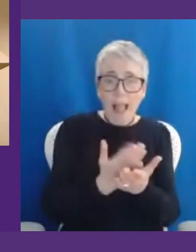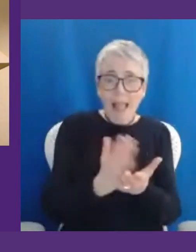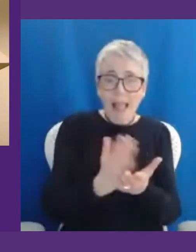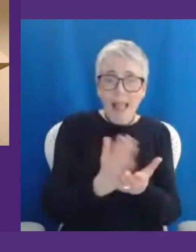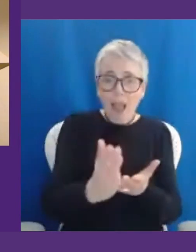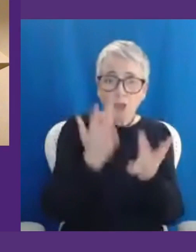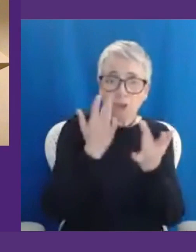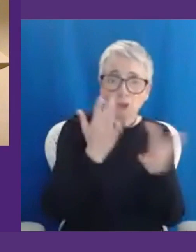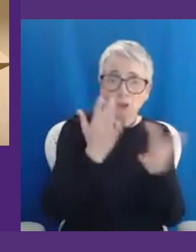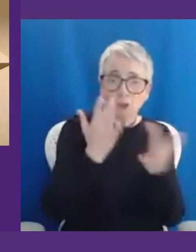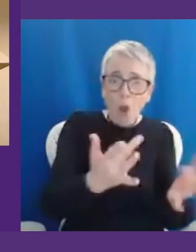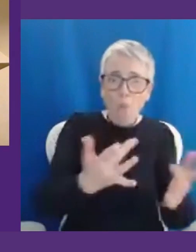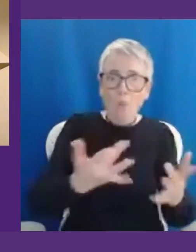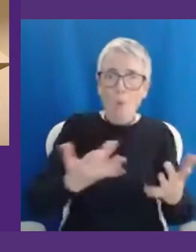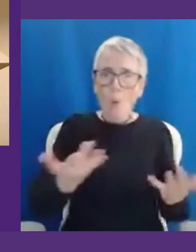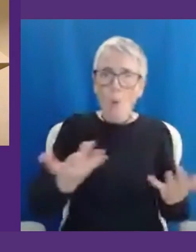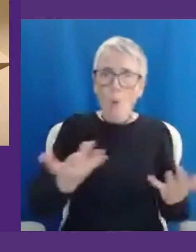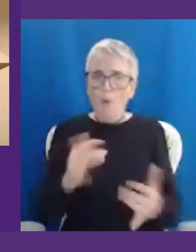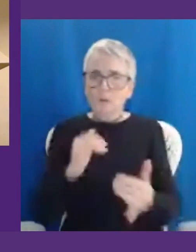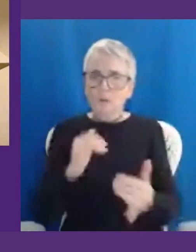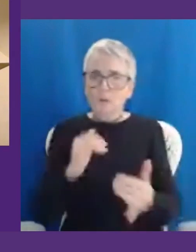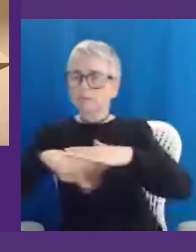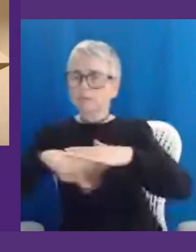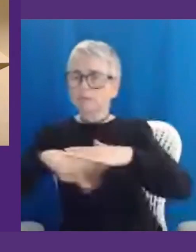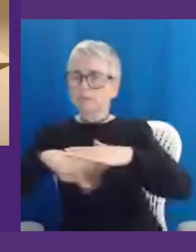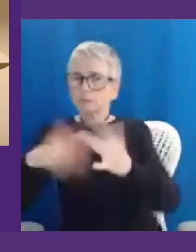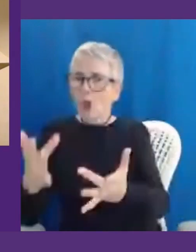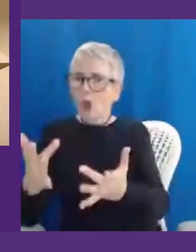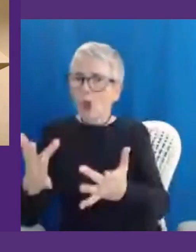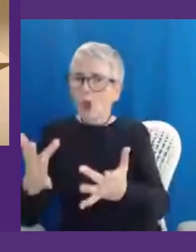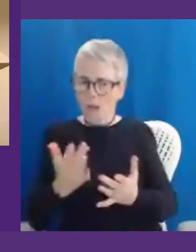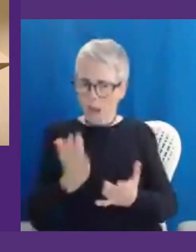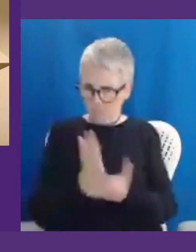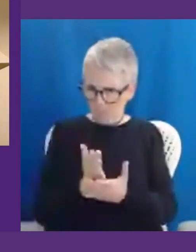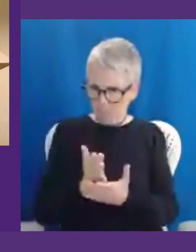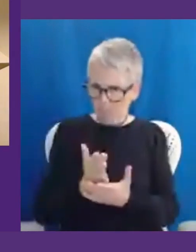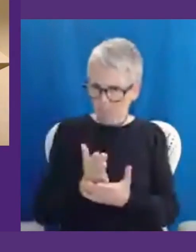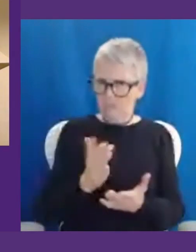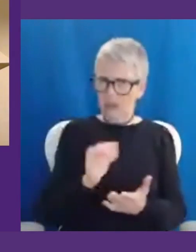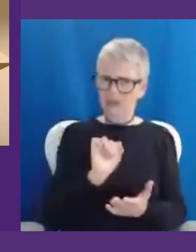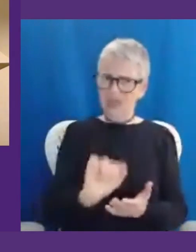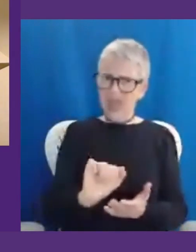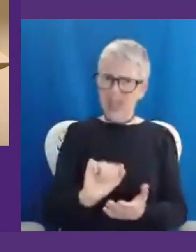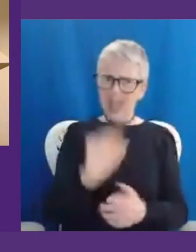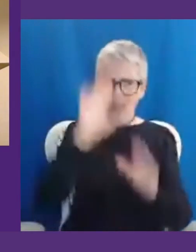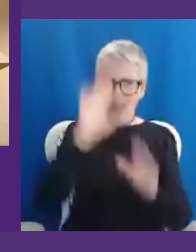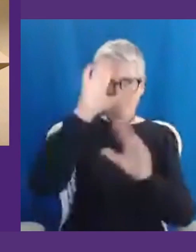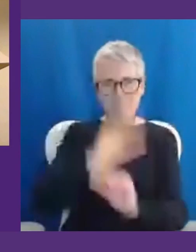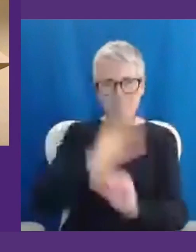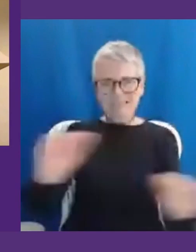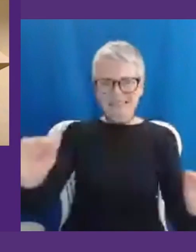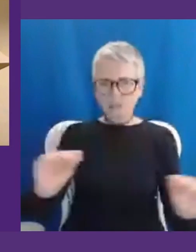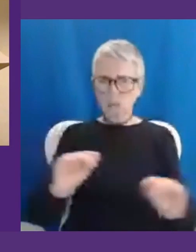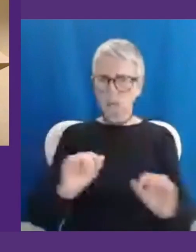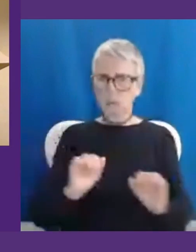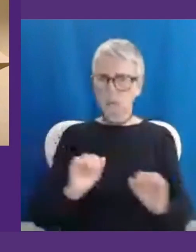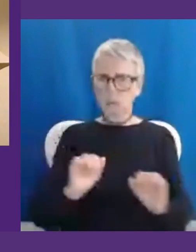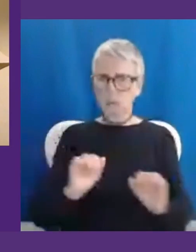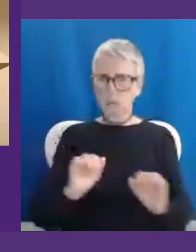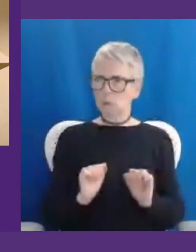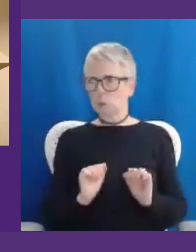the messages were quite dubious. So, I mean, fairy tales often bestow